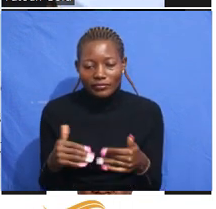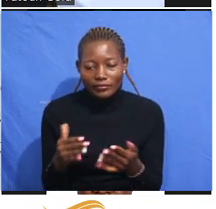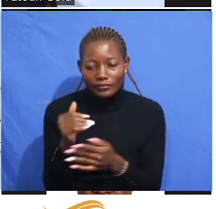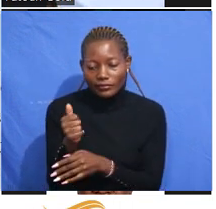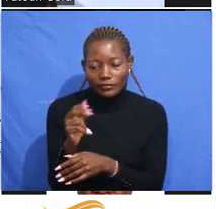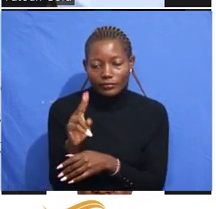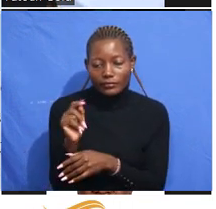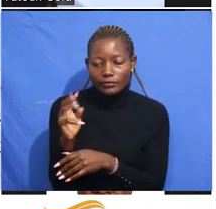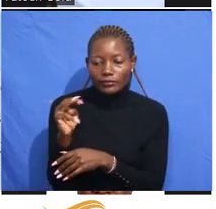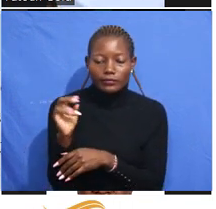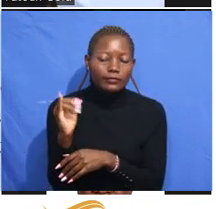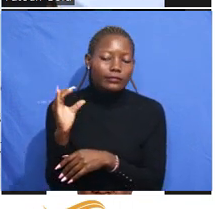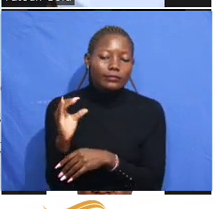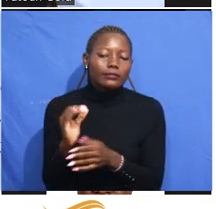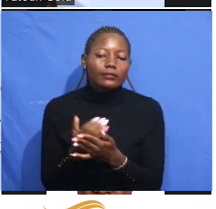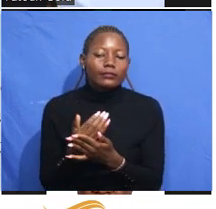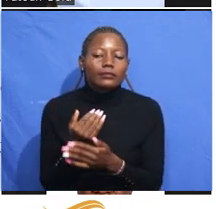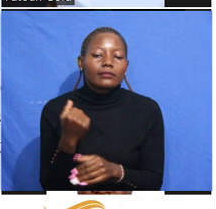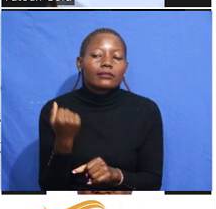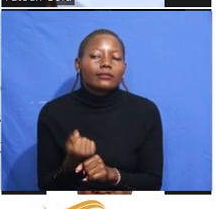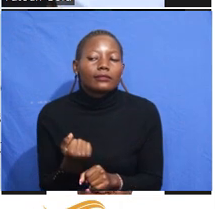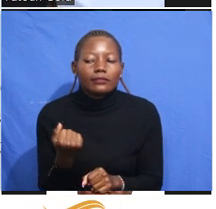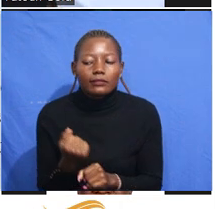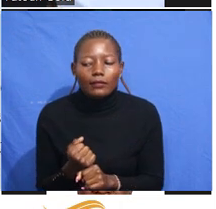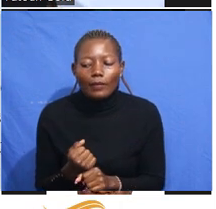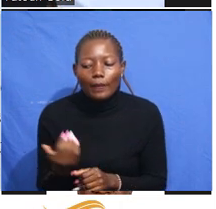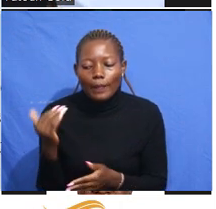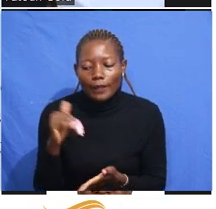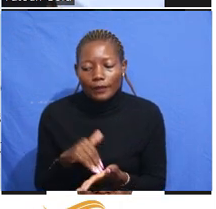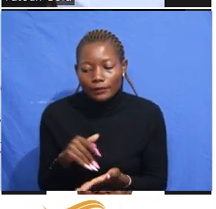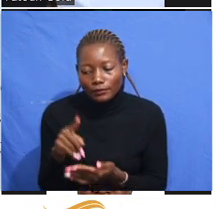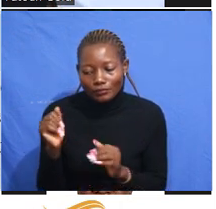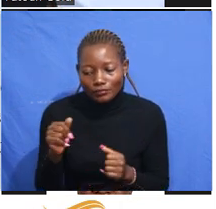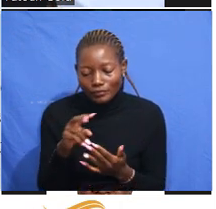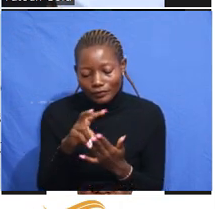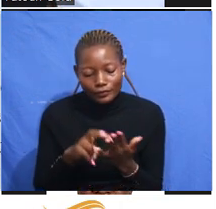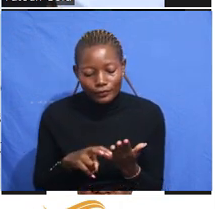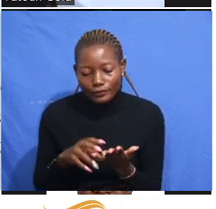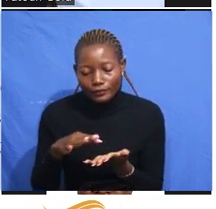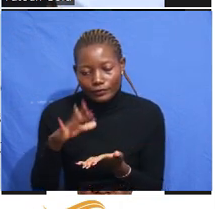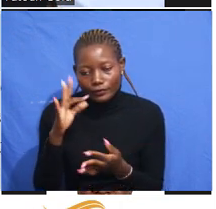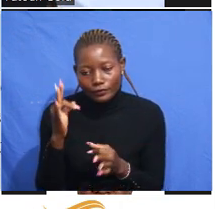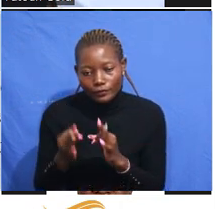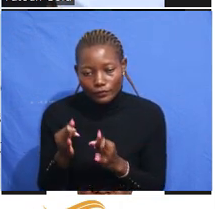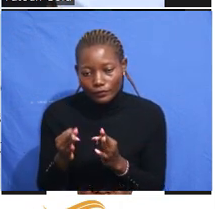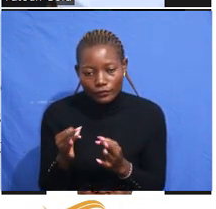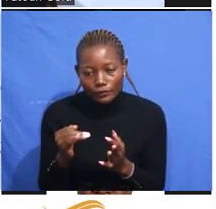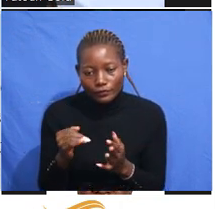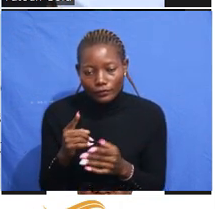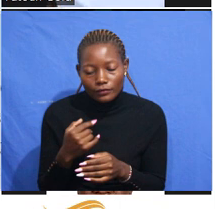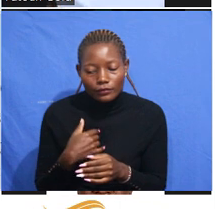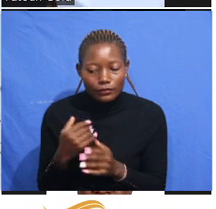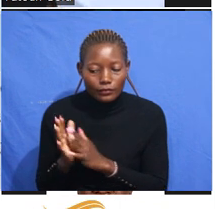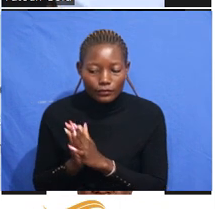the nervous system operates. Again, you can do a lot more reading on that if it's generating some interest for